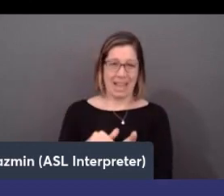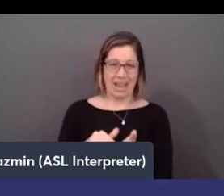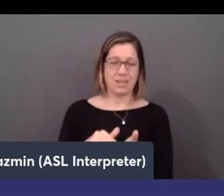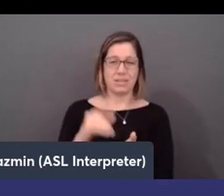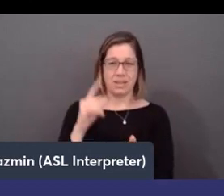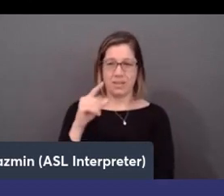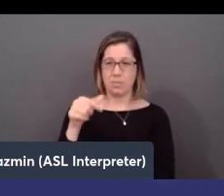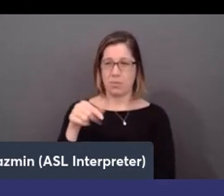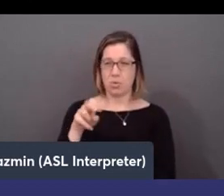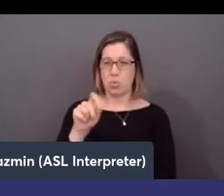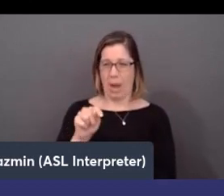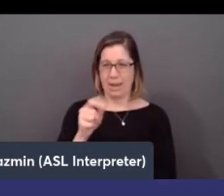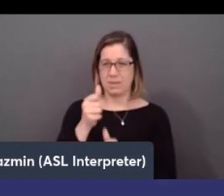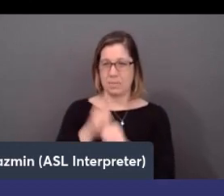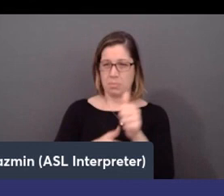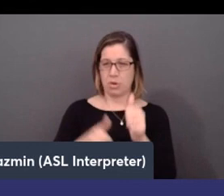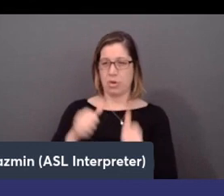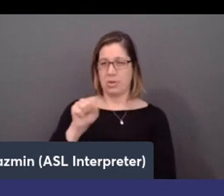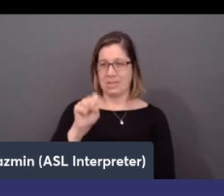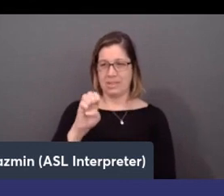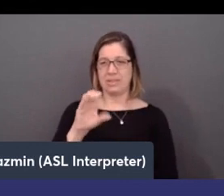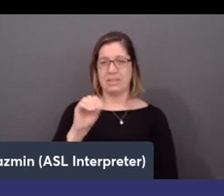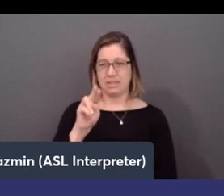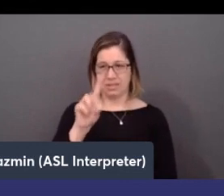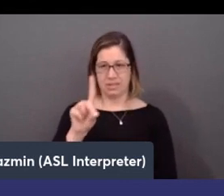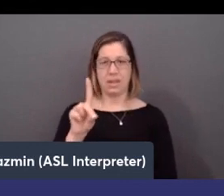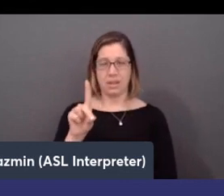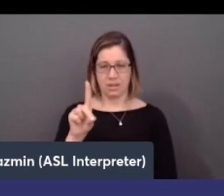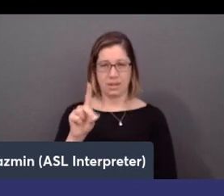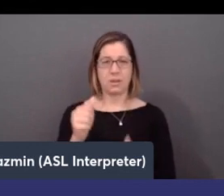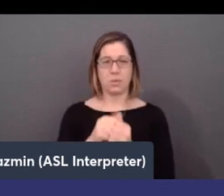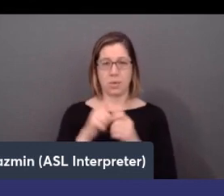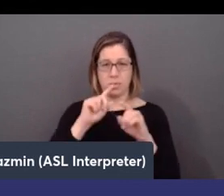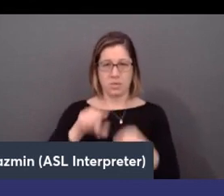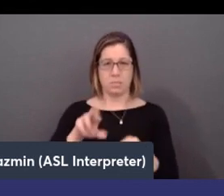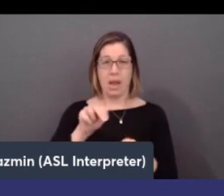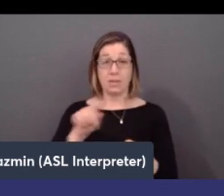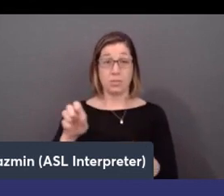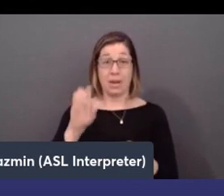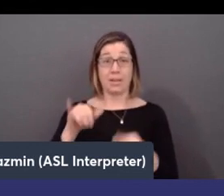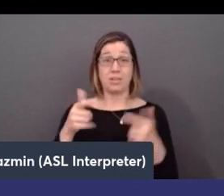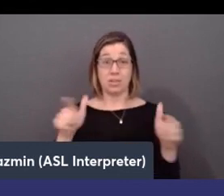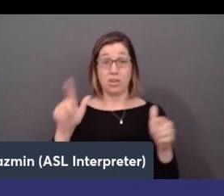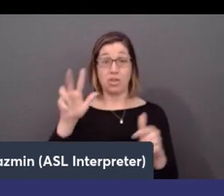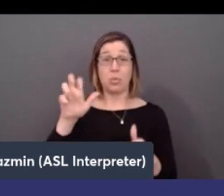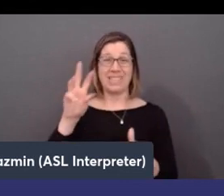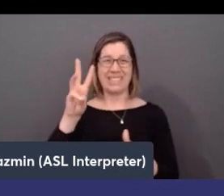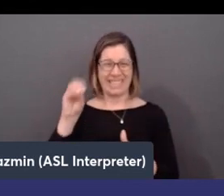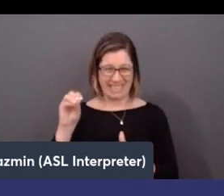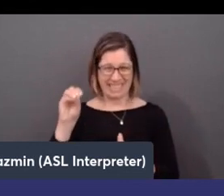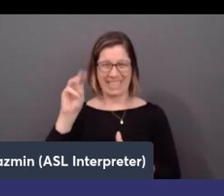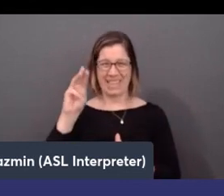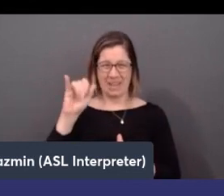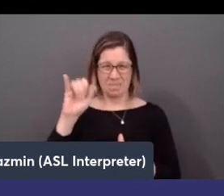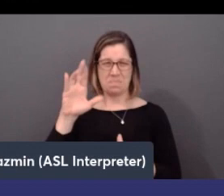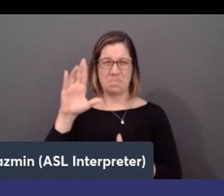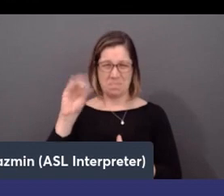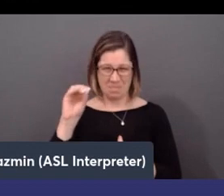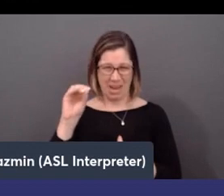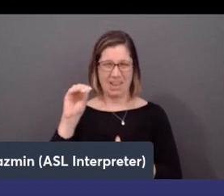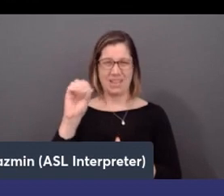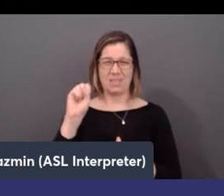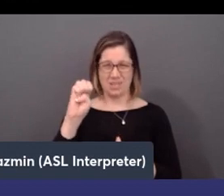second with a response time that is an average 360 microseconds, right? So very